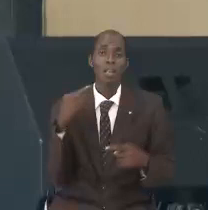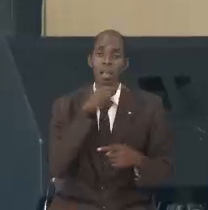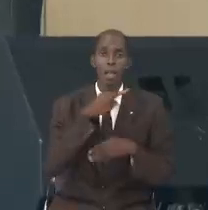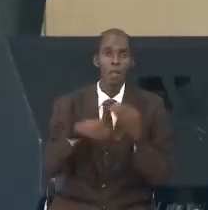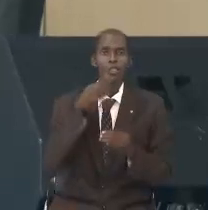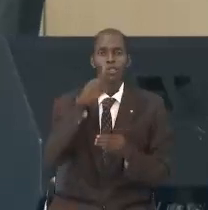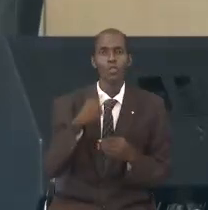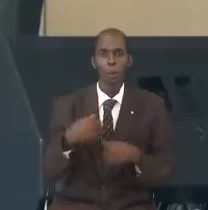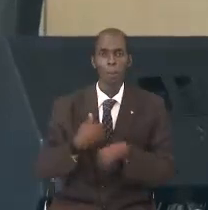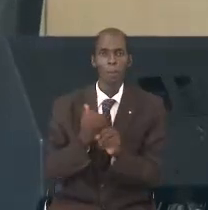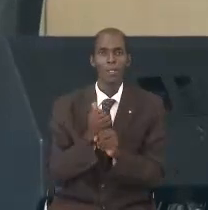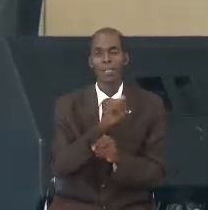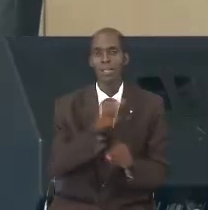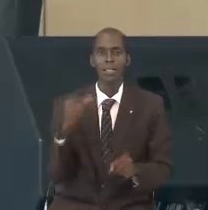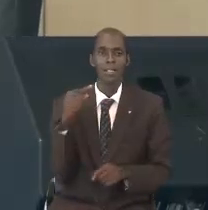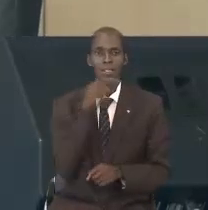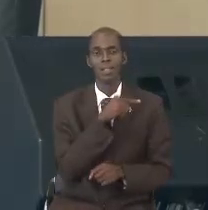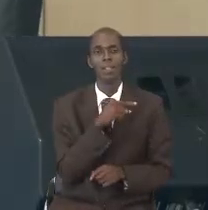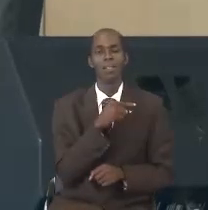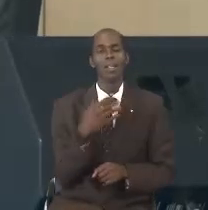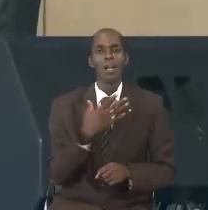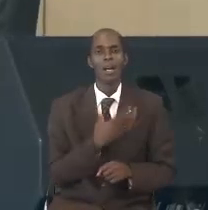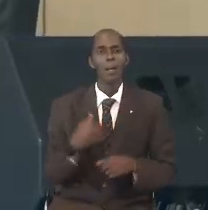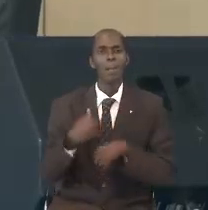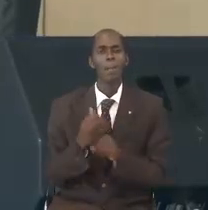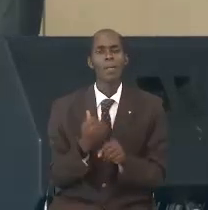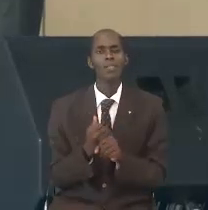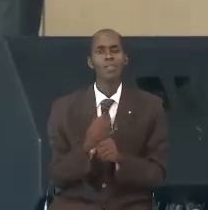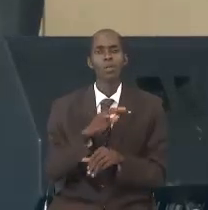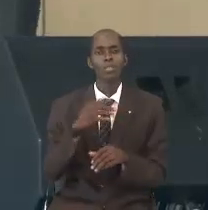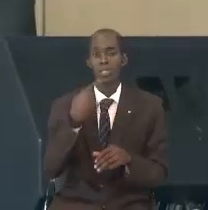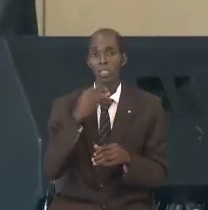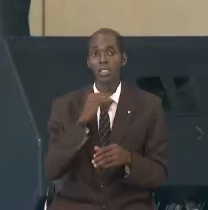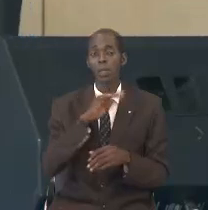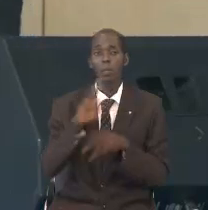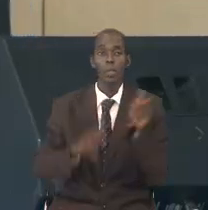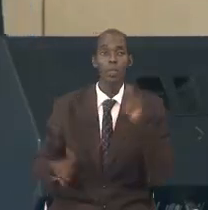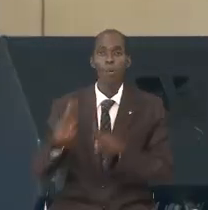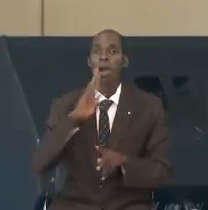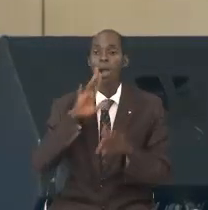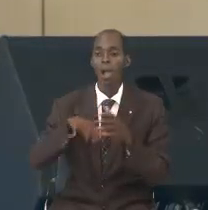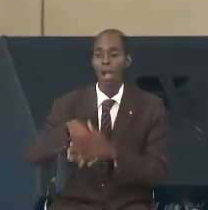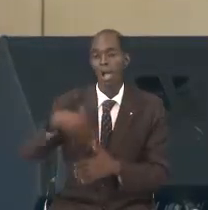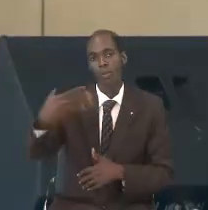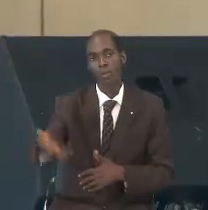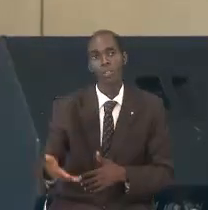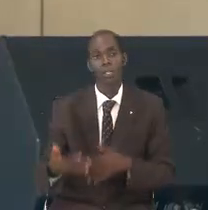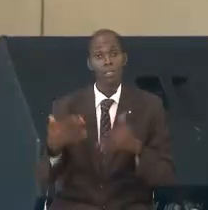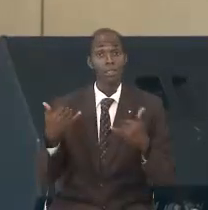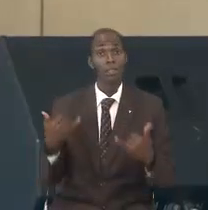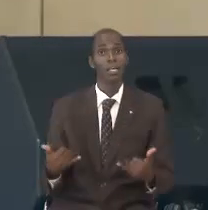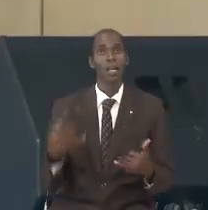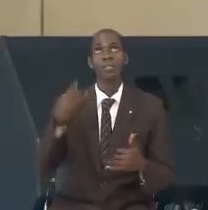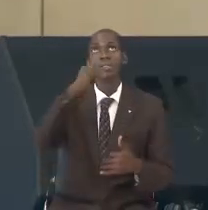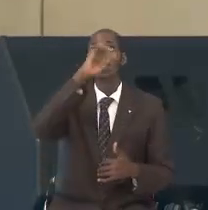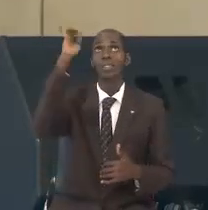lie. It says all those people are outside. But now the grace of God